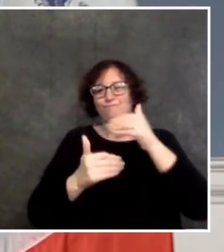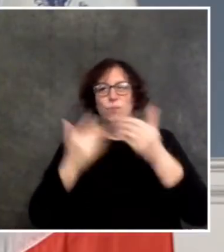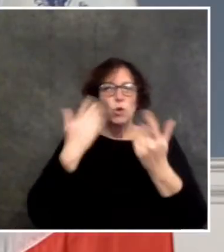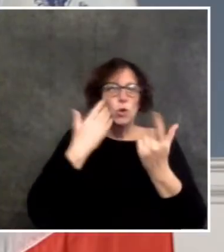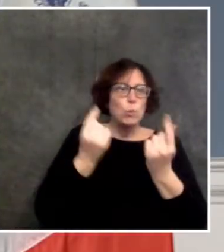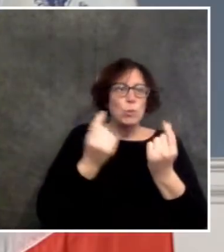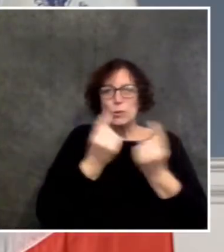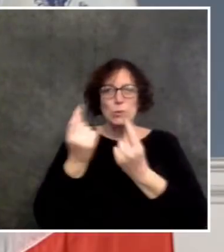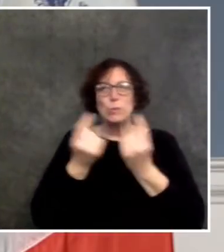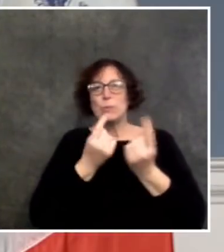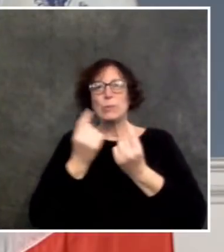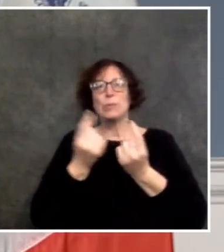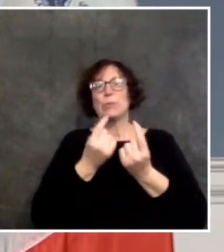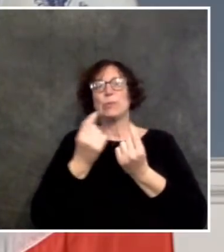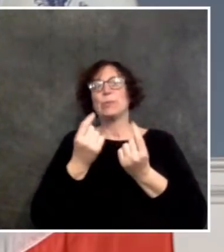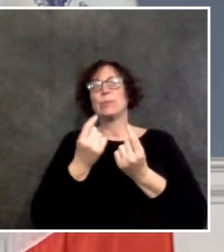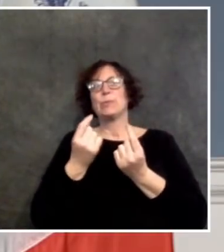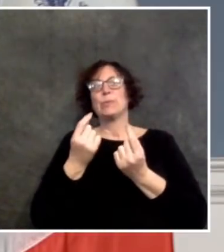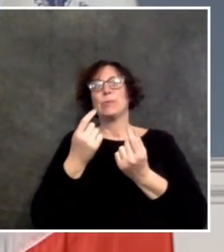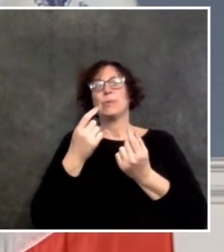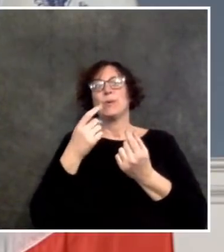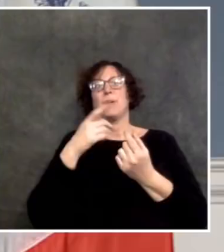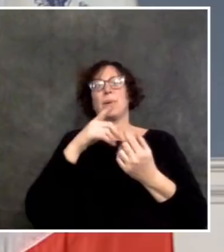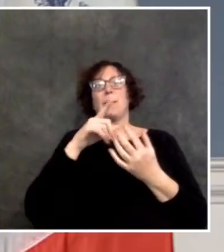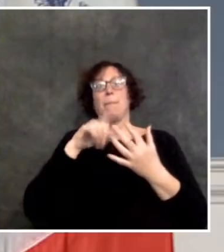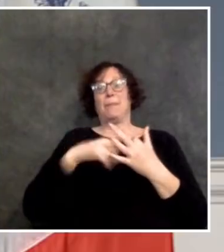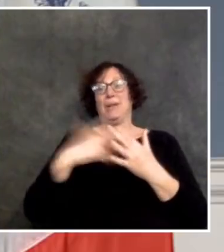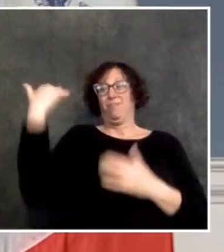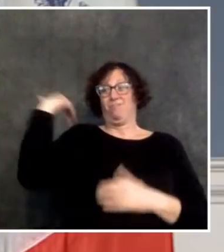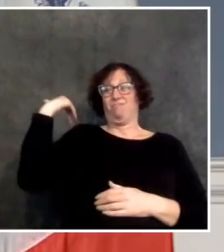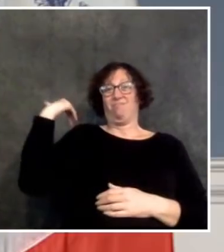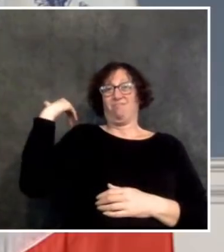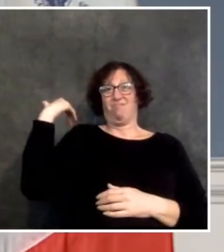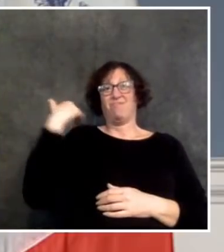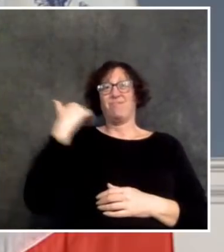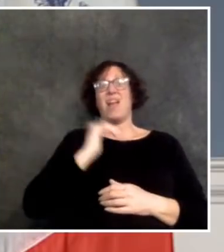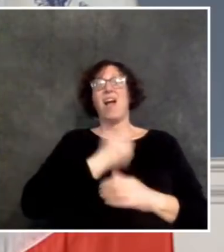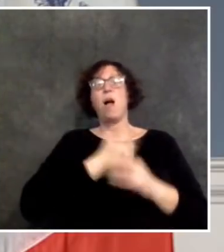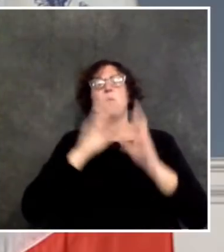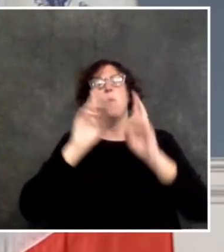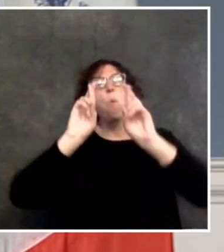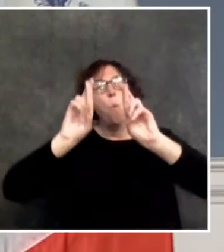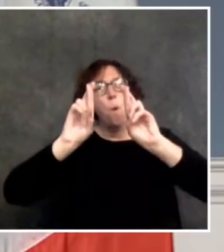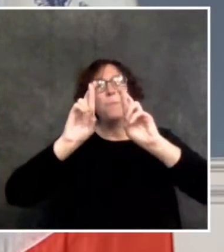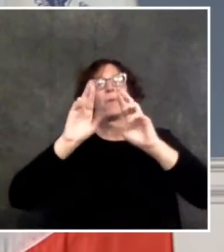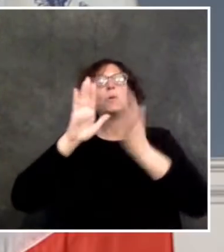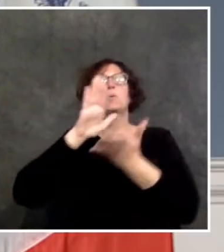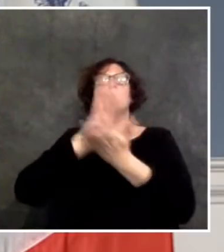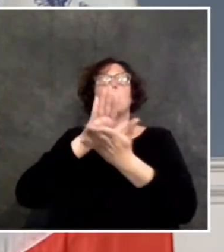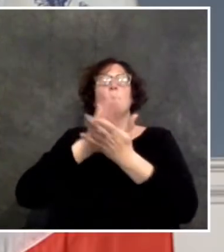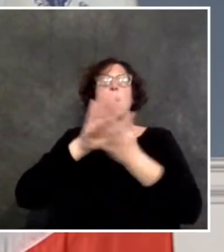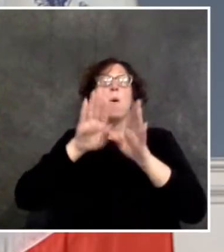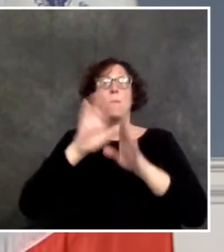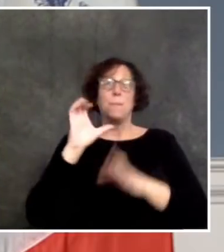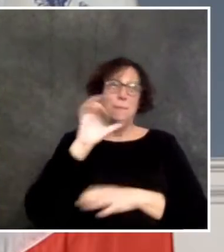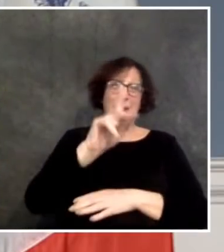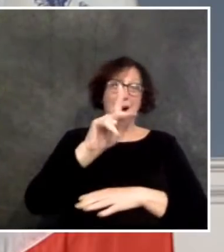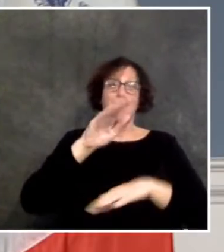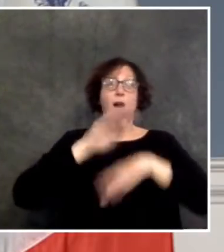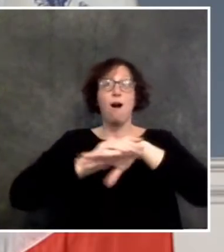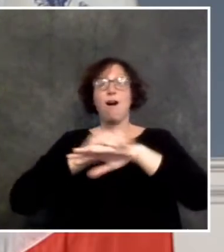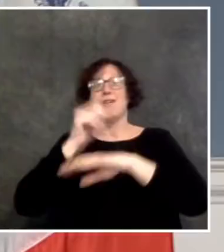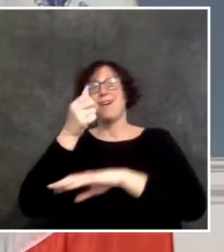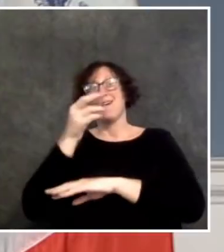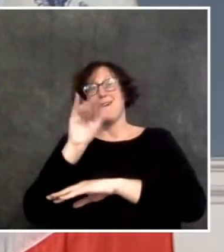We said originally, of course, that our hope was we could bring school back up by April 20th after the spring break. We all understand how tough